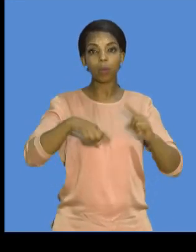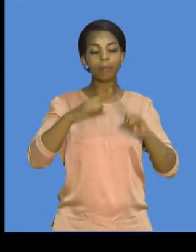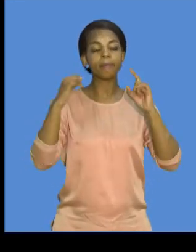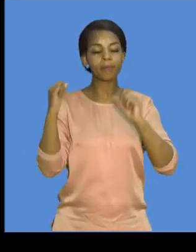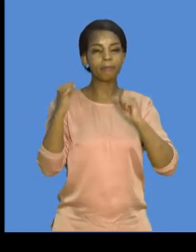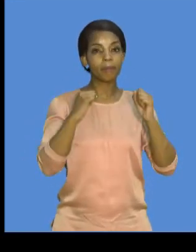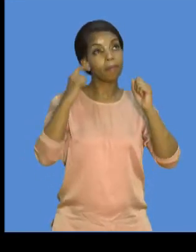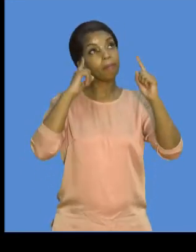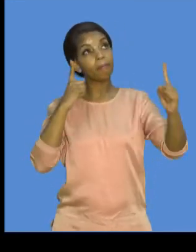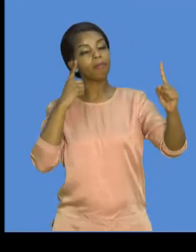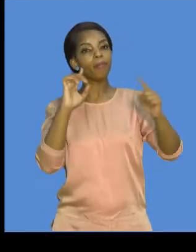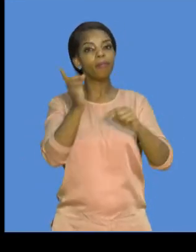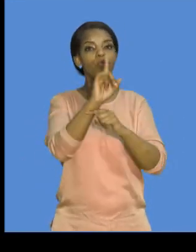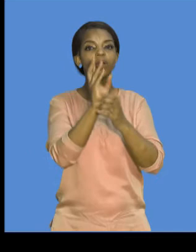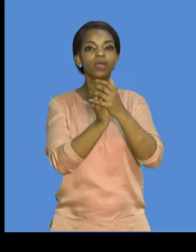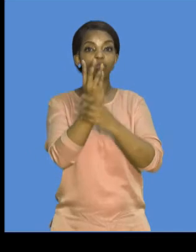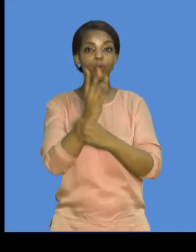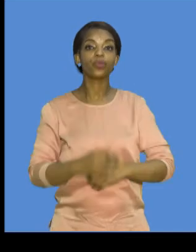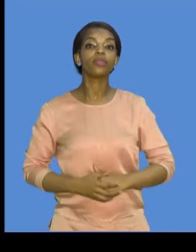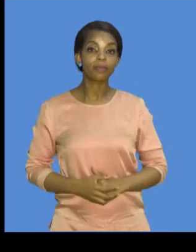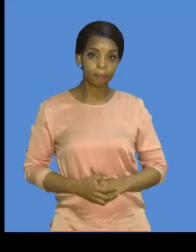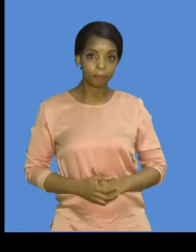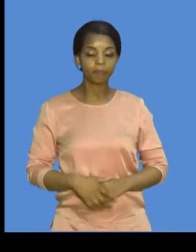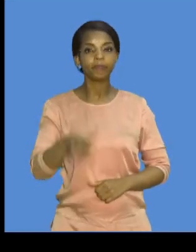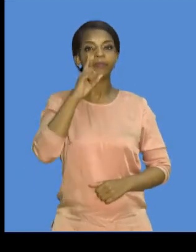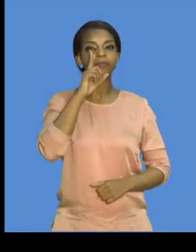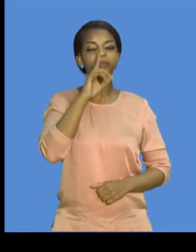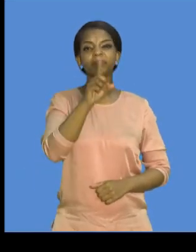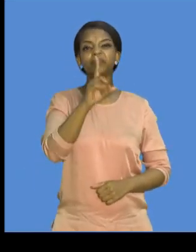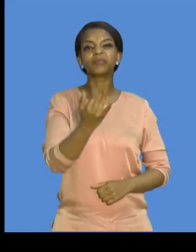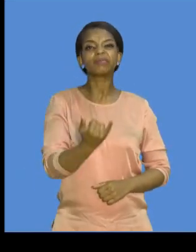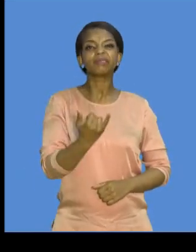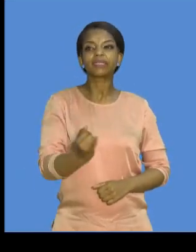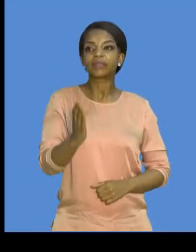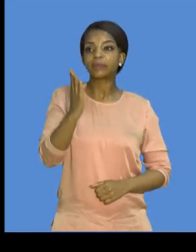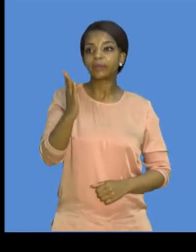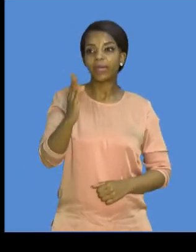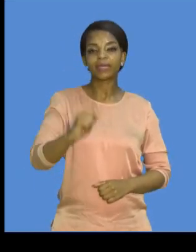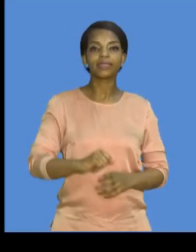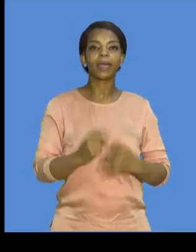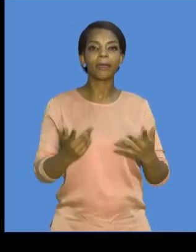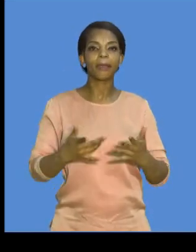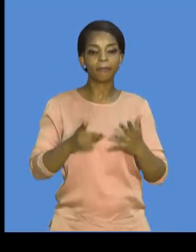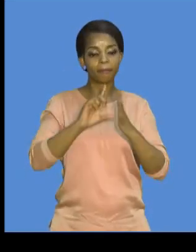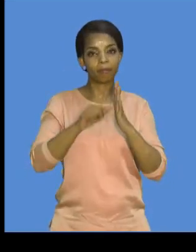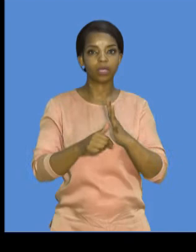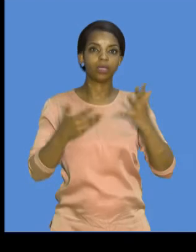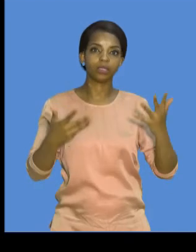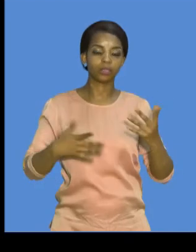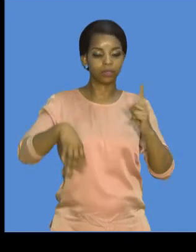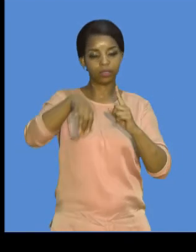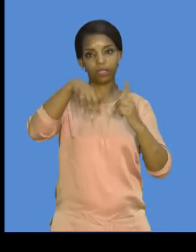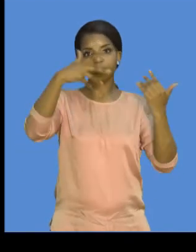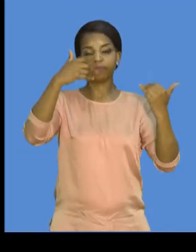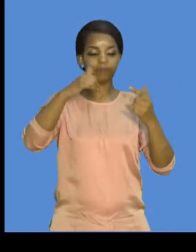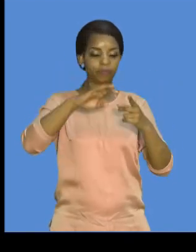still the concept of growth. We're looking at a pattern, specifically under society. Now we're